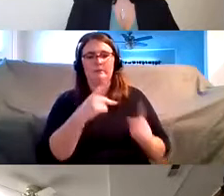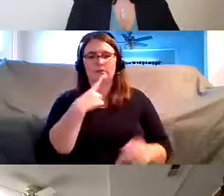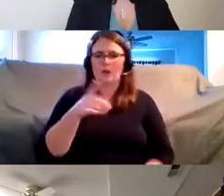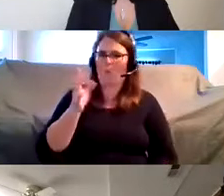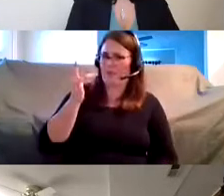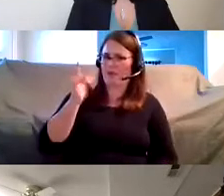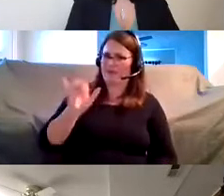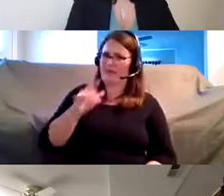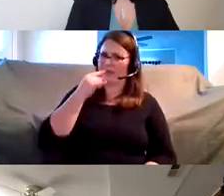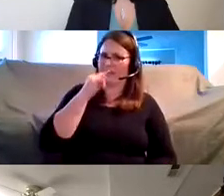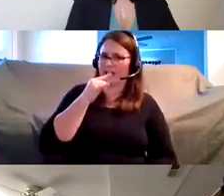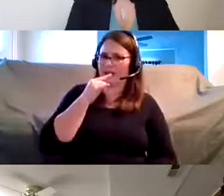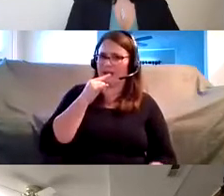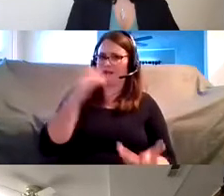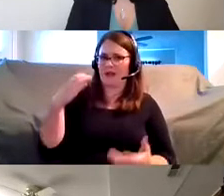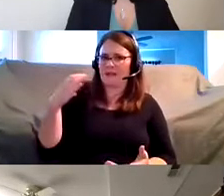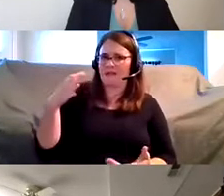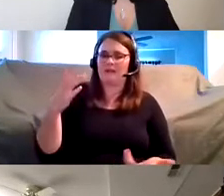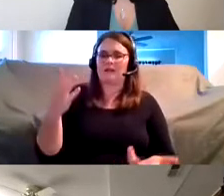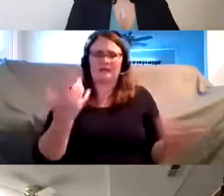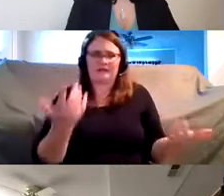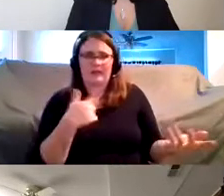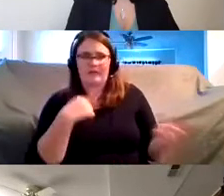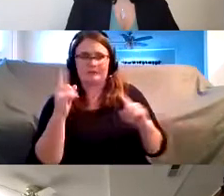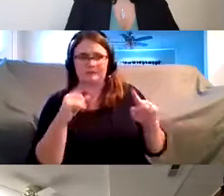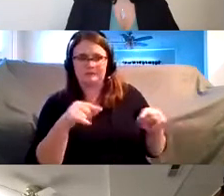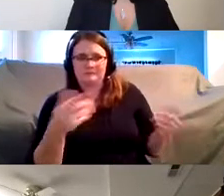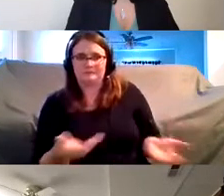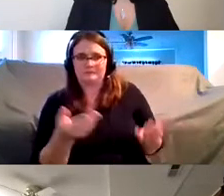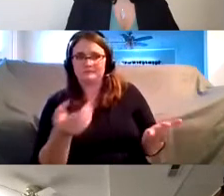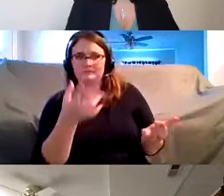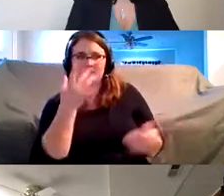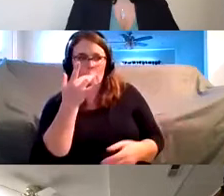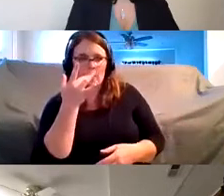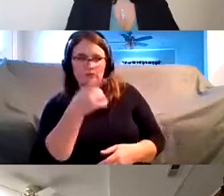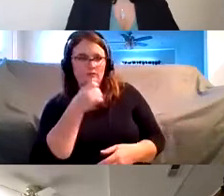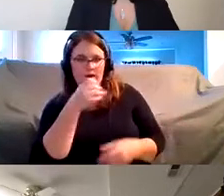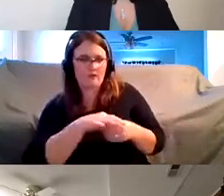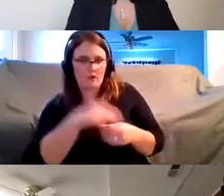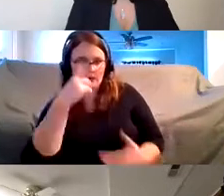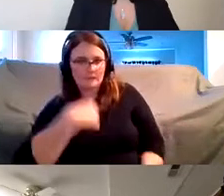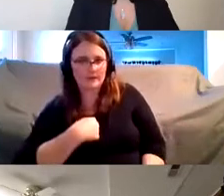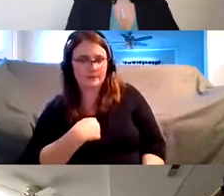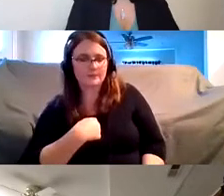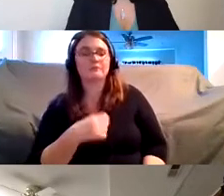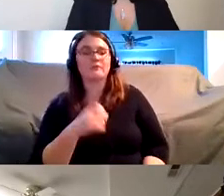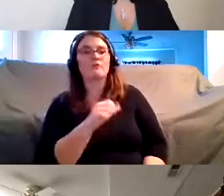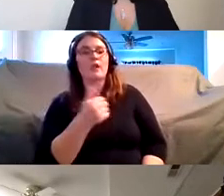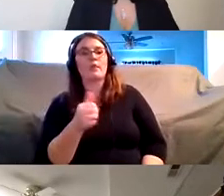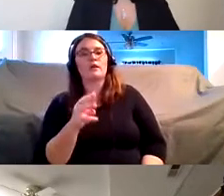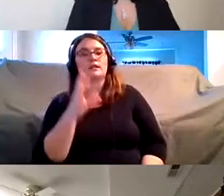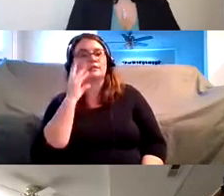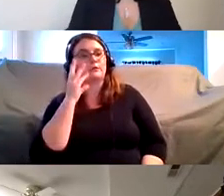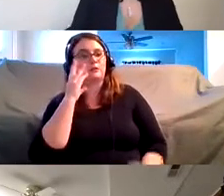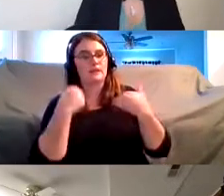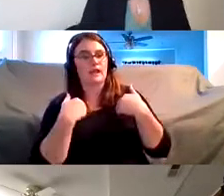vote for me? But they saw how hard I fought for this and all that good stuff. Another microaggression that I would say in high school, even